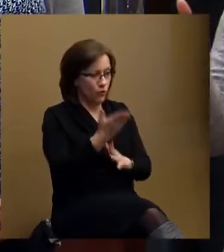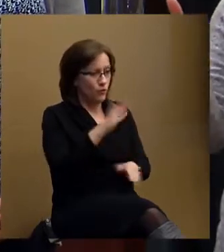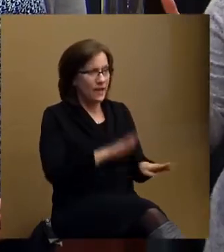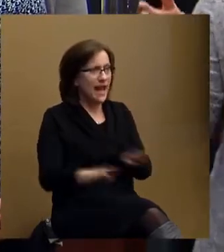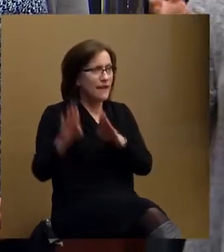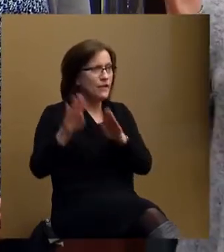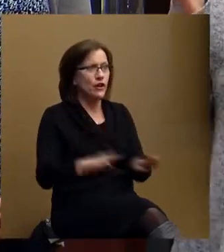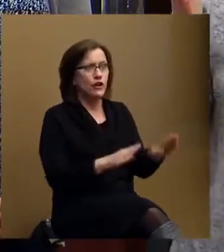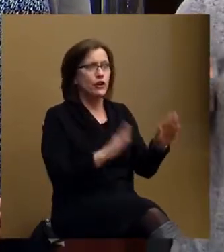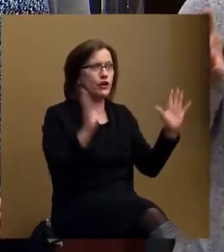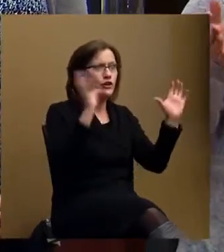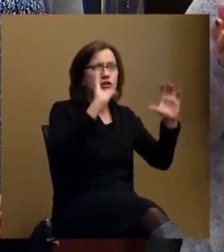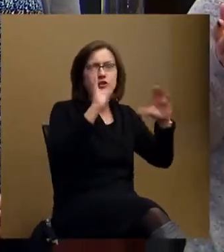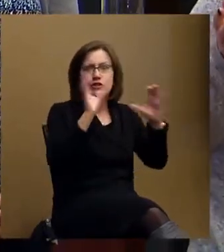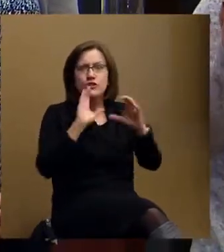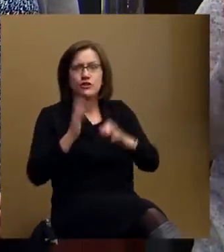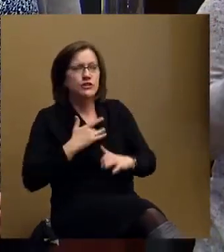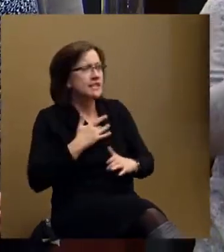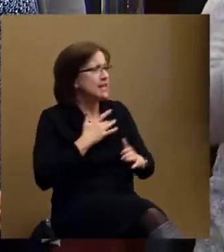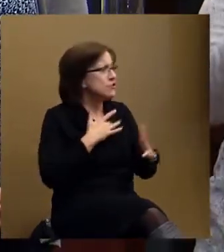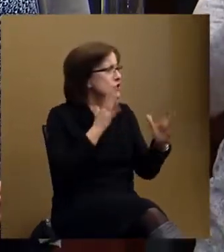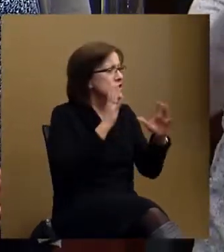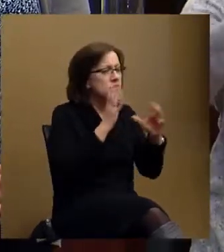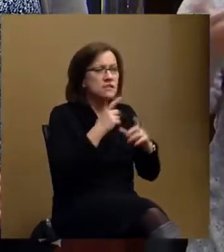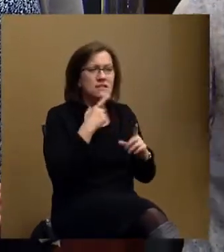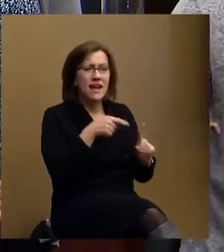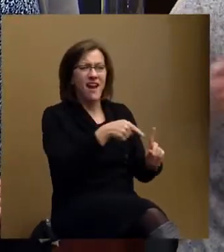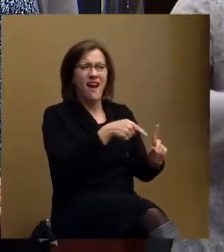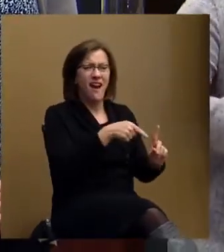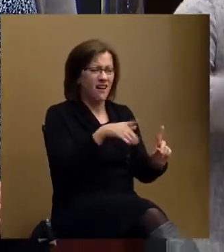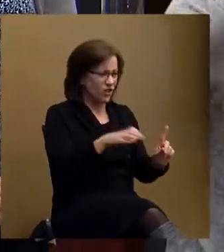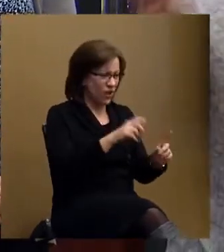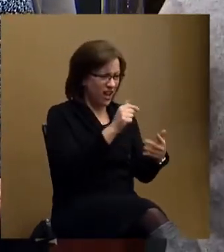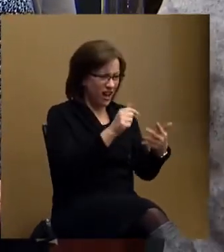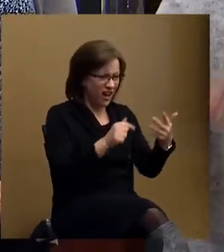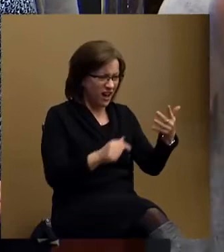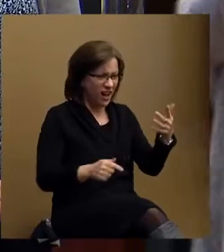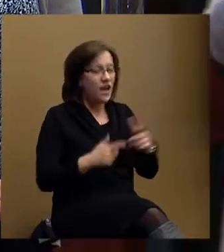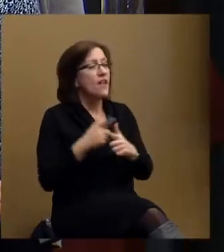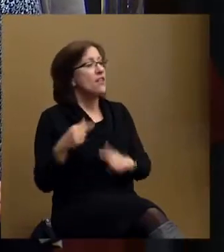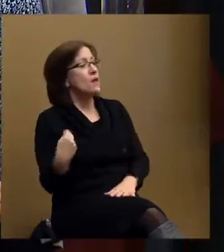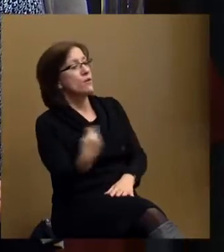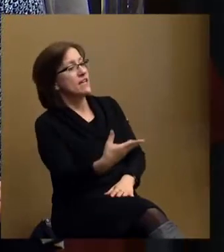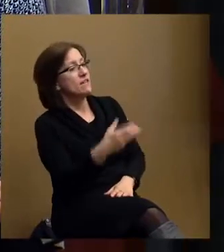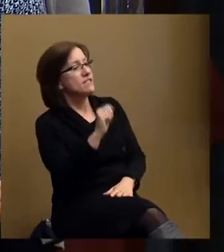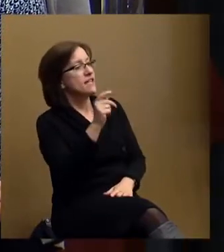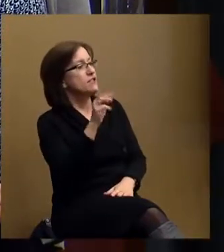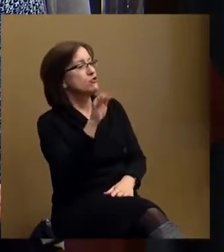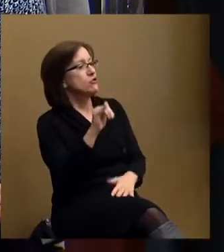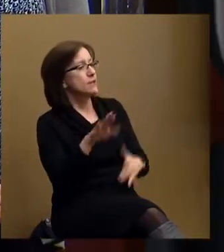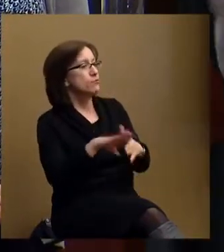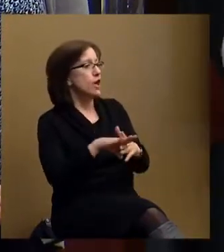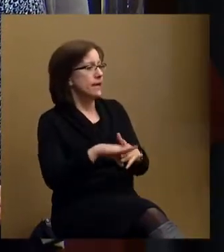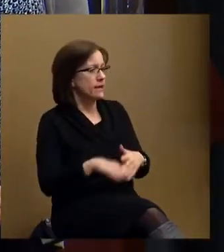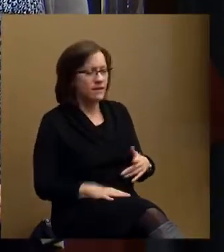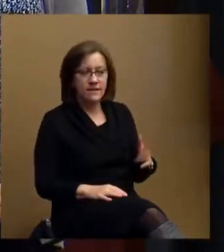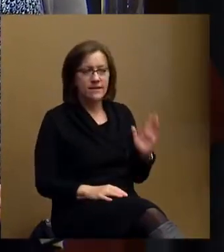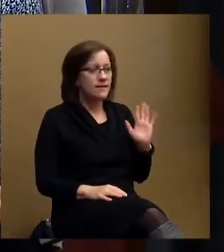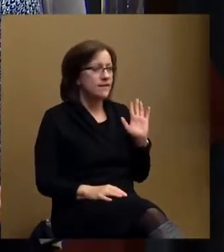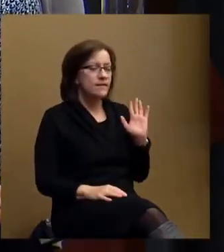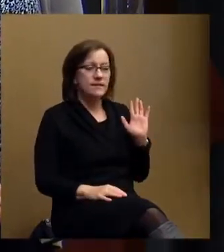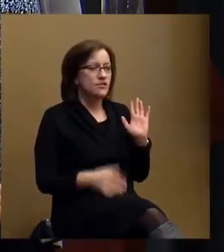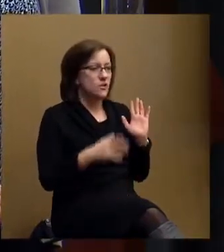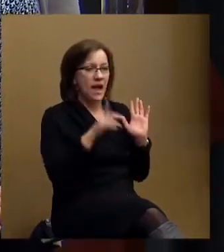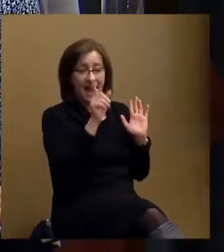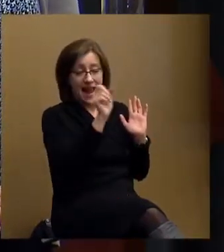sensory seeking to say, well, he's doing this and this and this, and then we give a sensory break. That's why I asked the timing for sensory